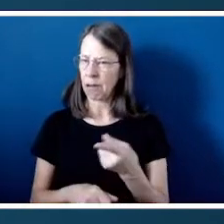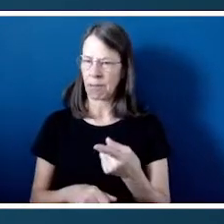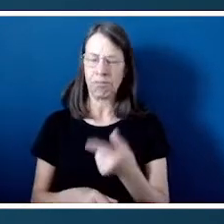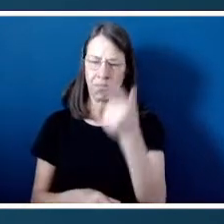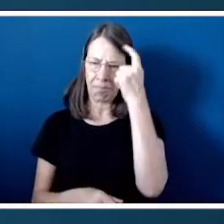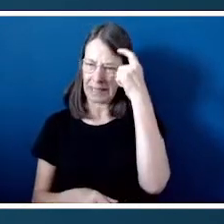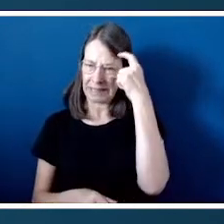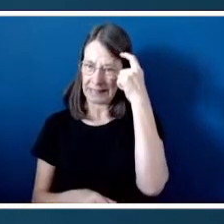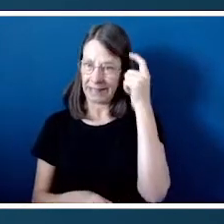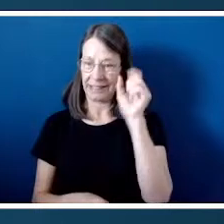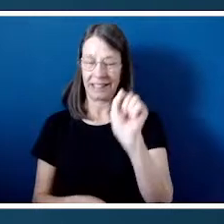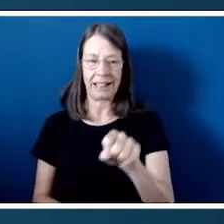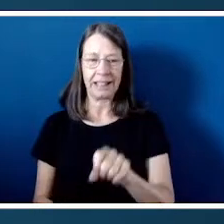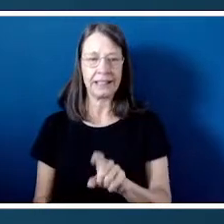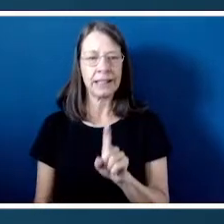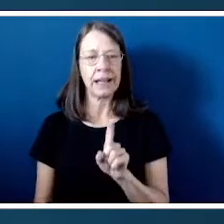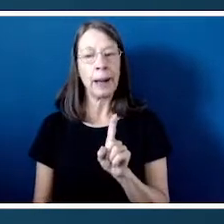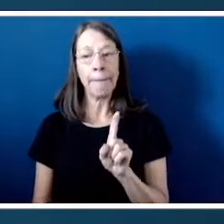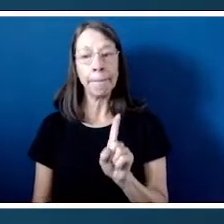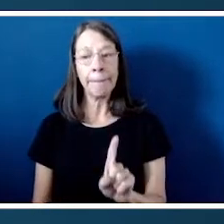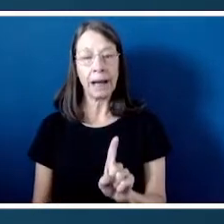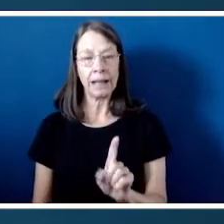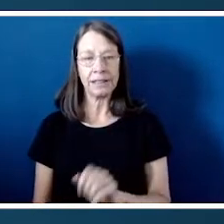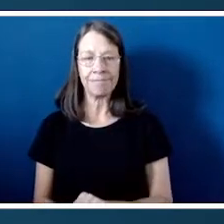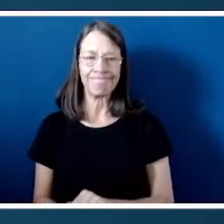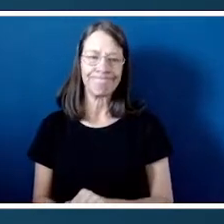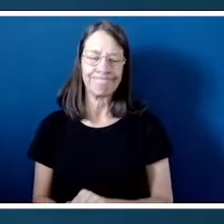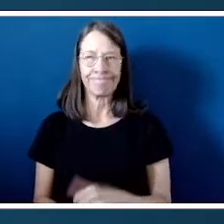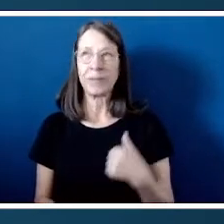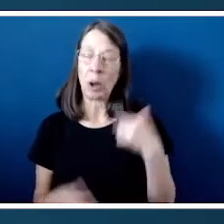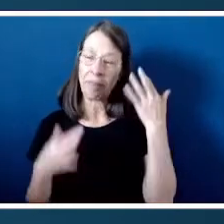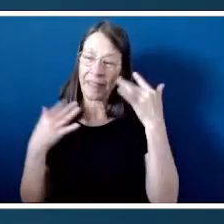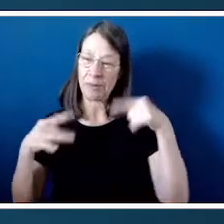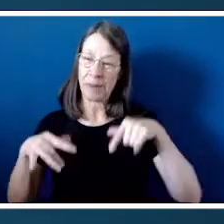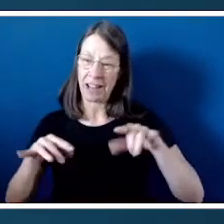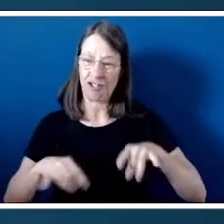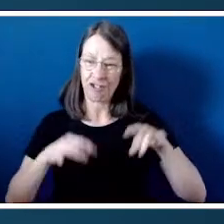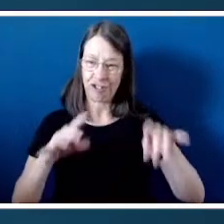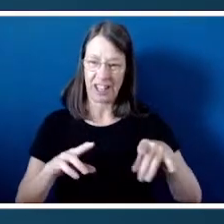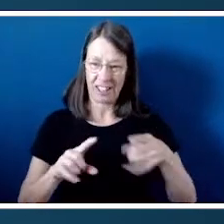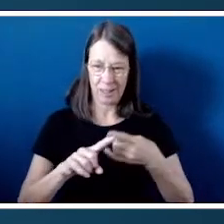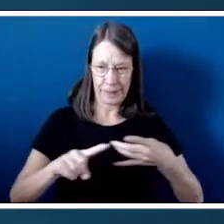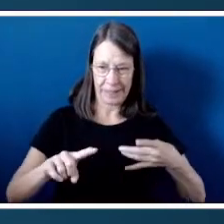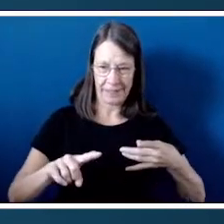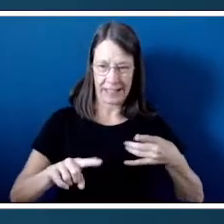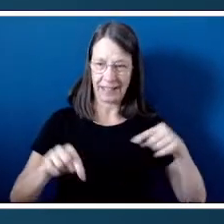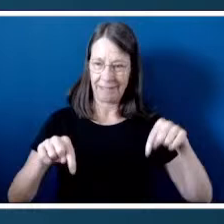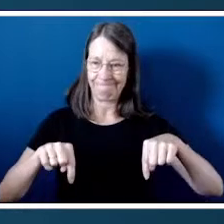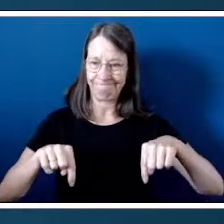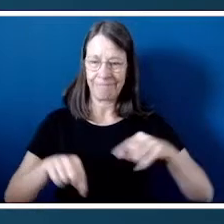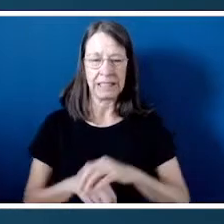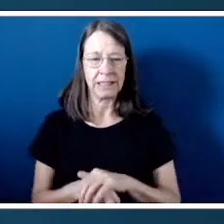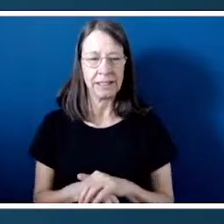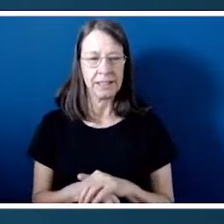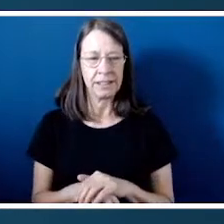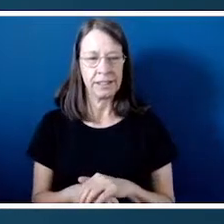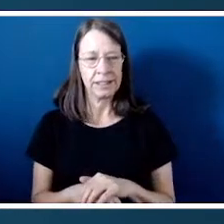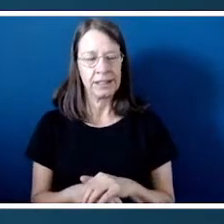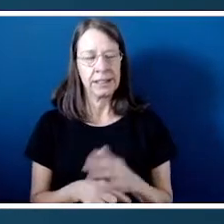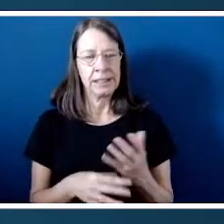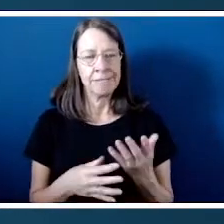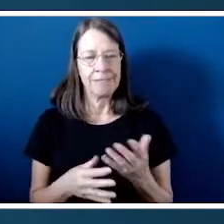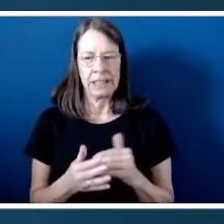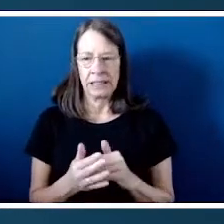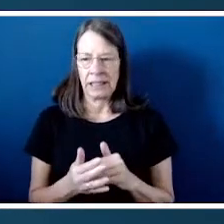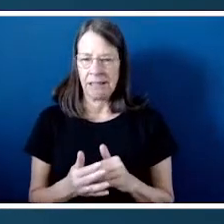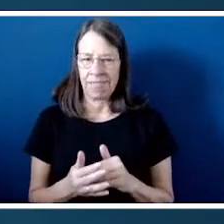But we live in an environment, and I'm thinking Australia in particular, in an environment where a number